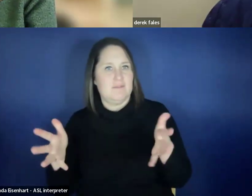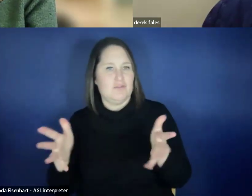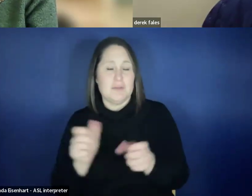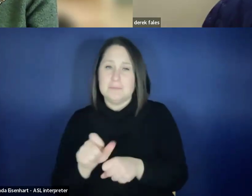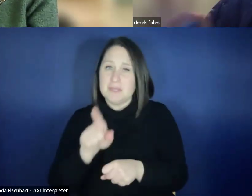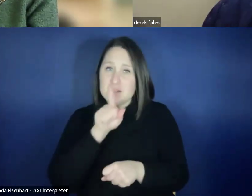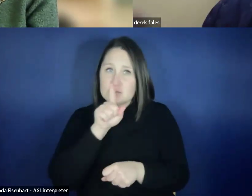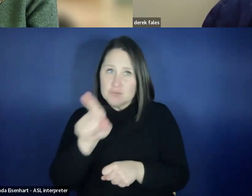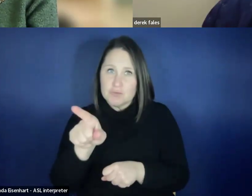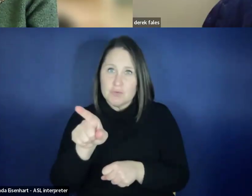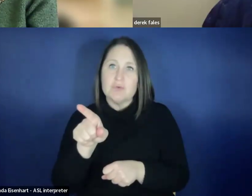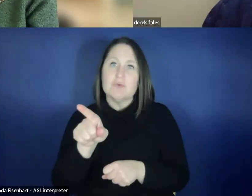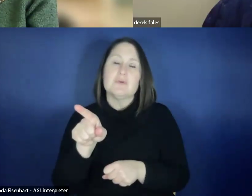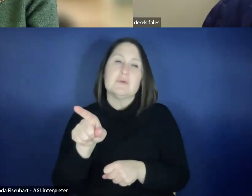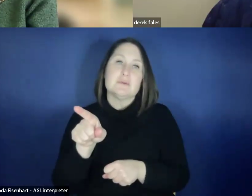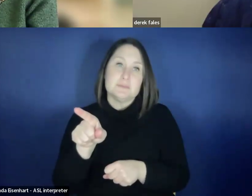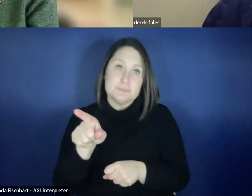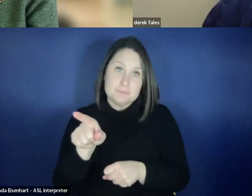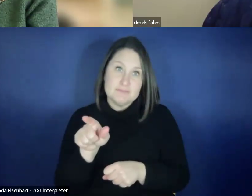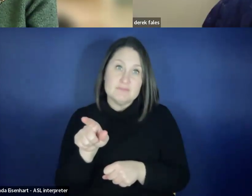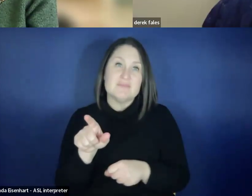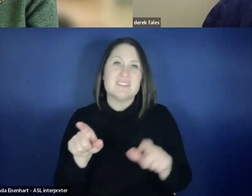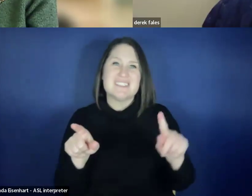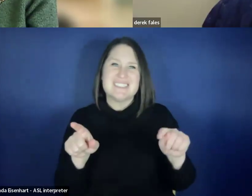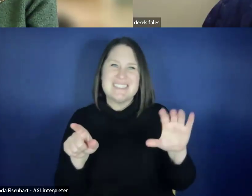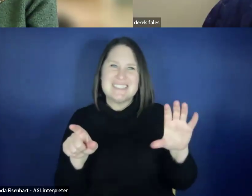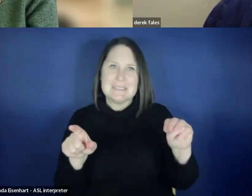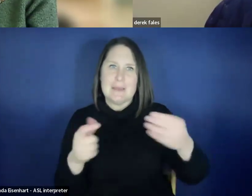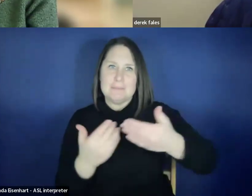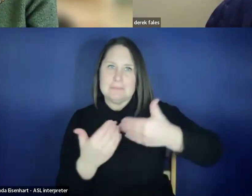they're separating out for their targeted case management as well.